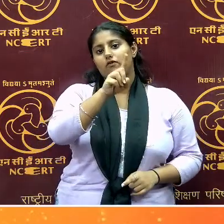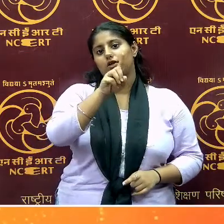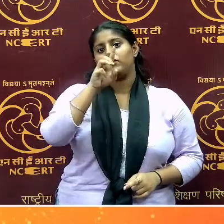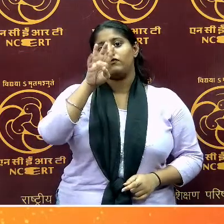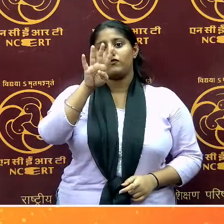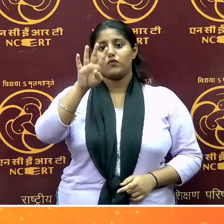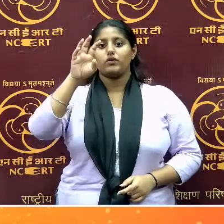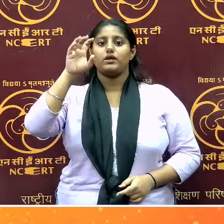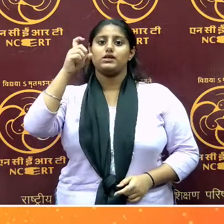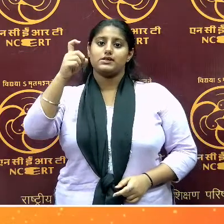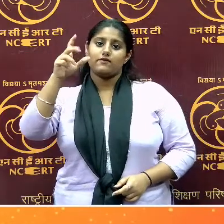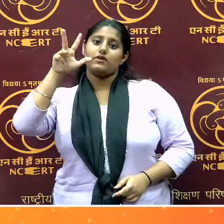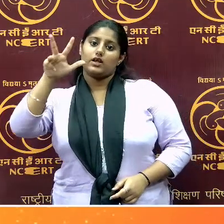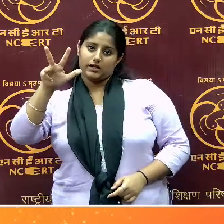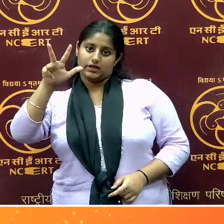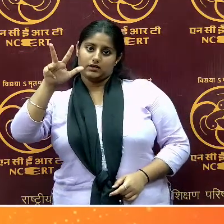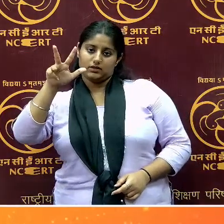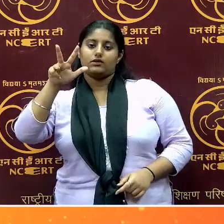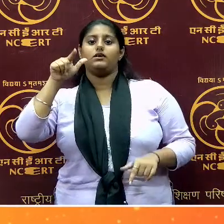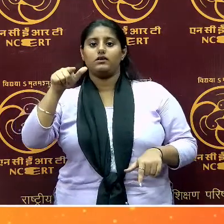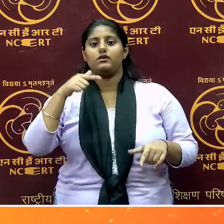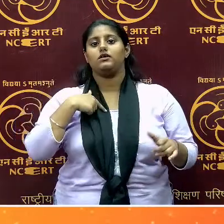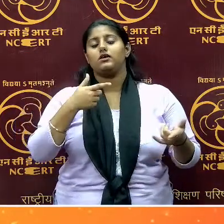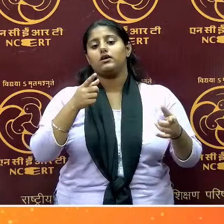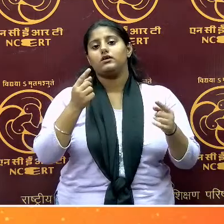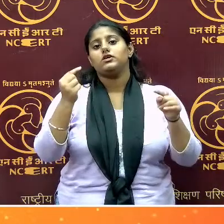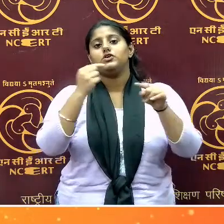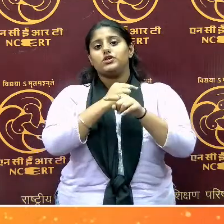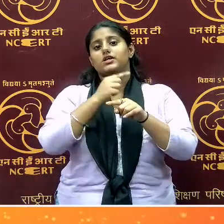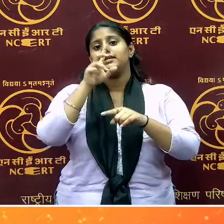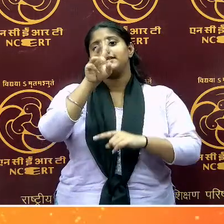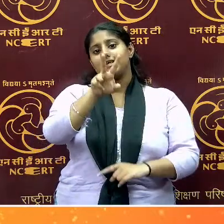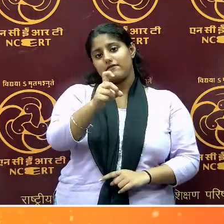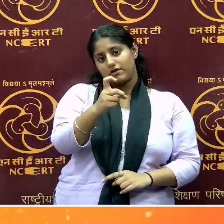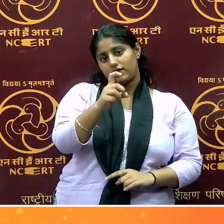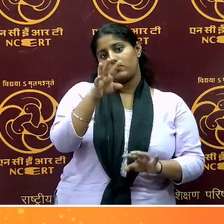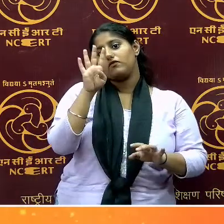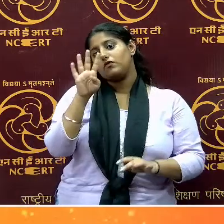1478, interchanging the digits 7 and 4 gives